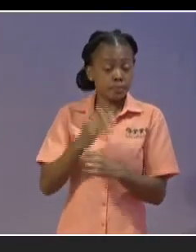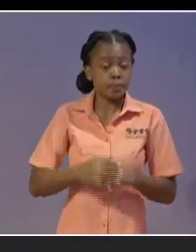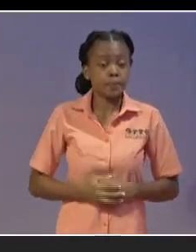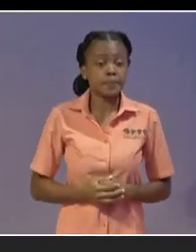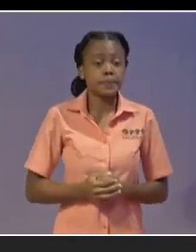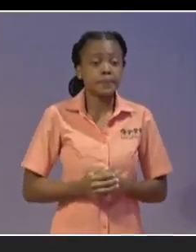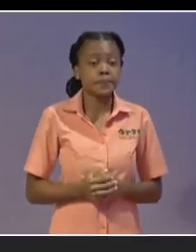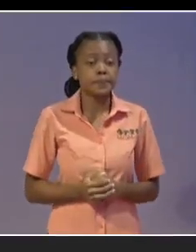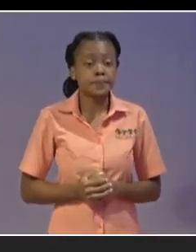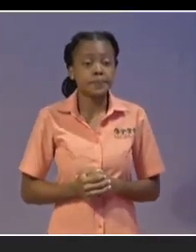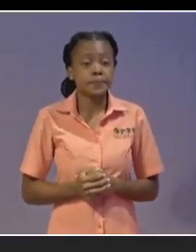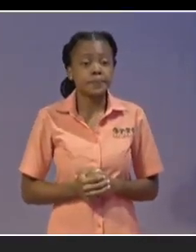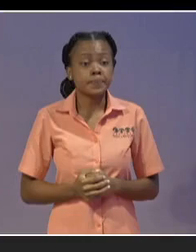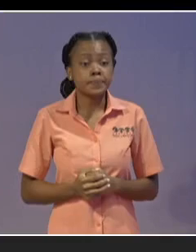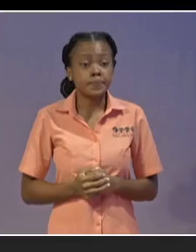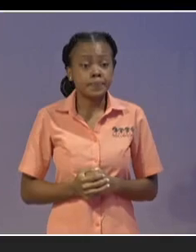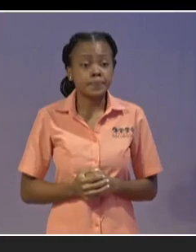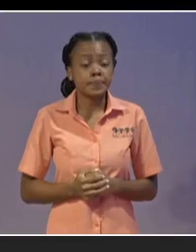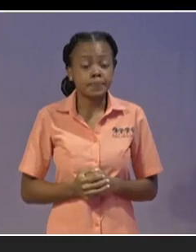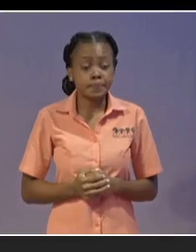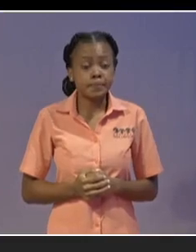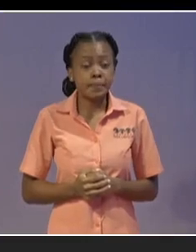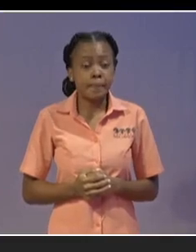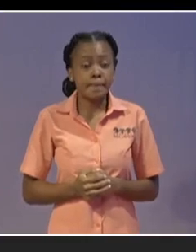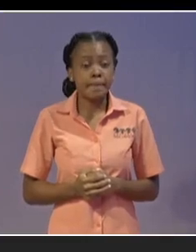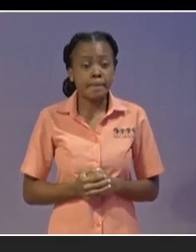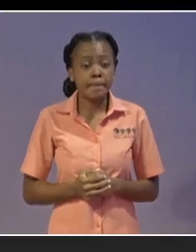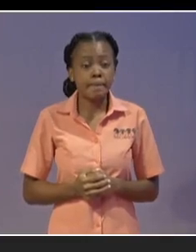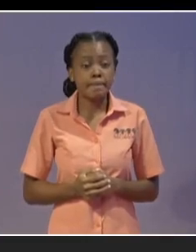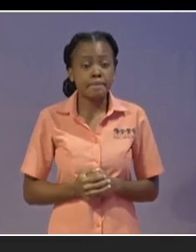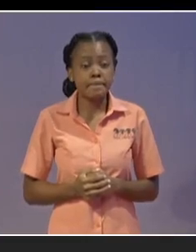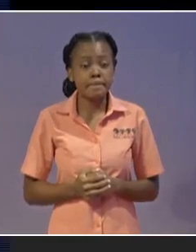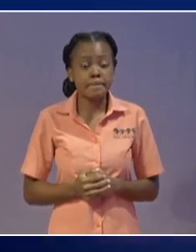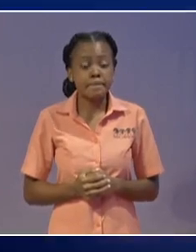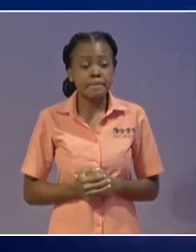All right. Next slide, please.